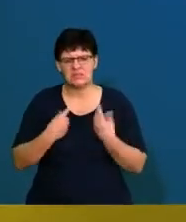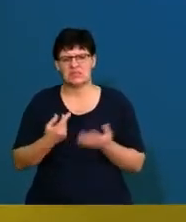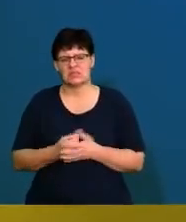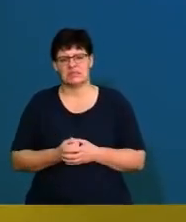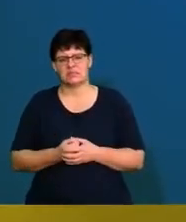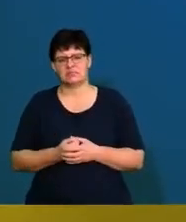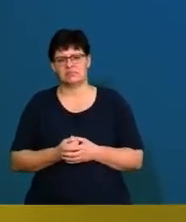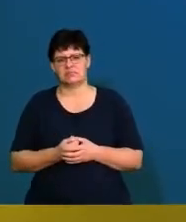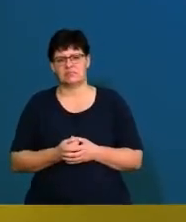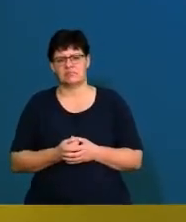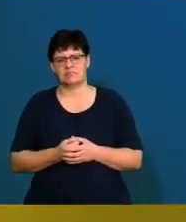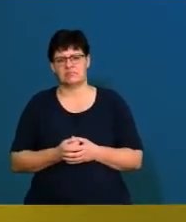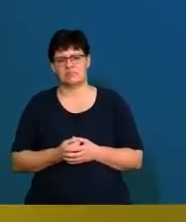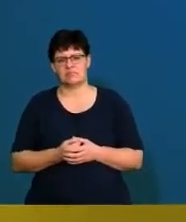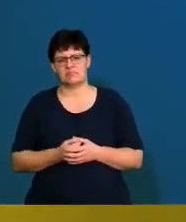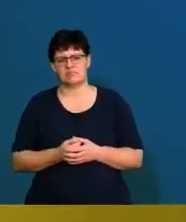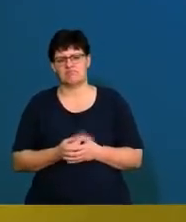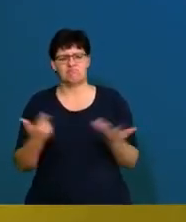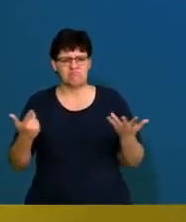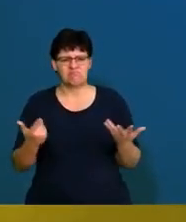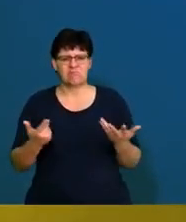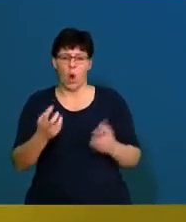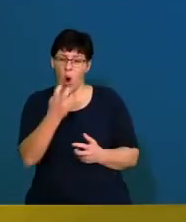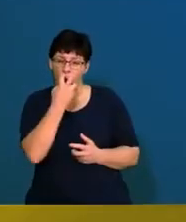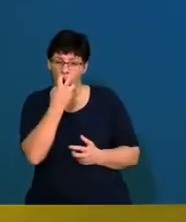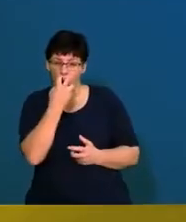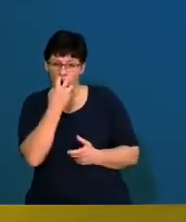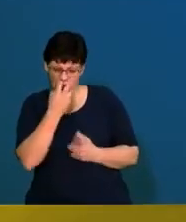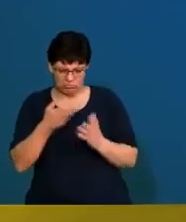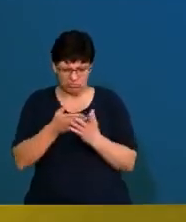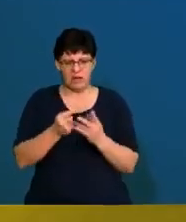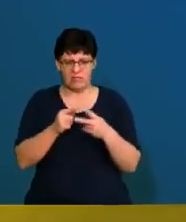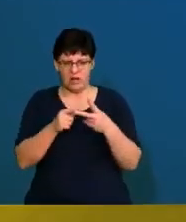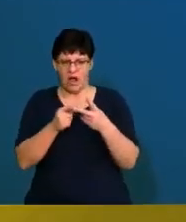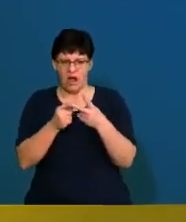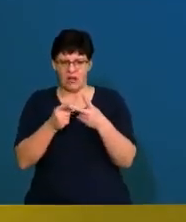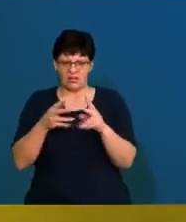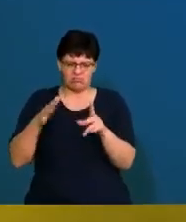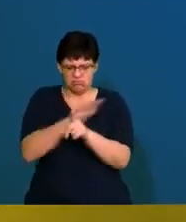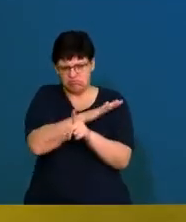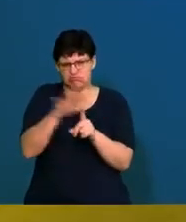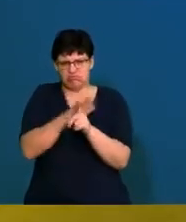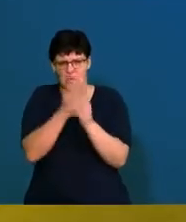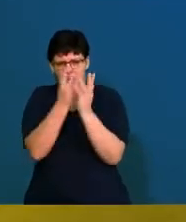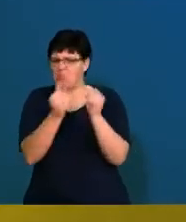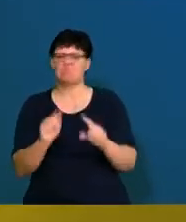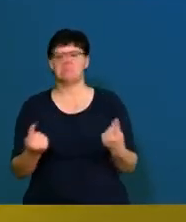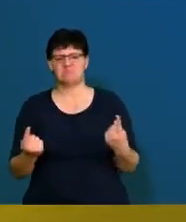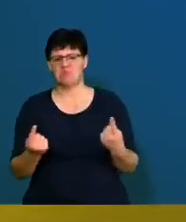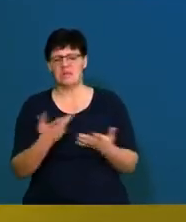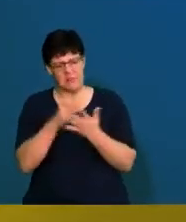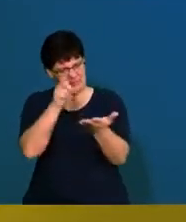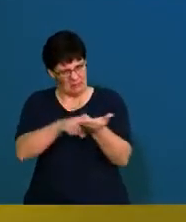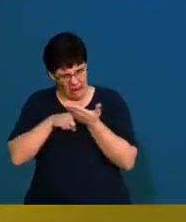in plumbing, it can withstand a lot of heat, and it is corrosion resistant. So there's a huge